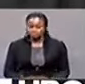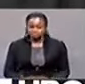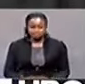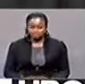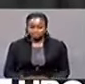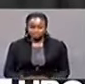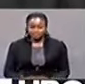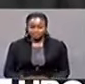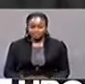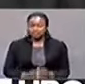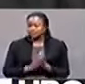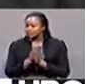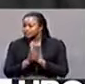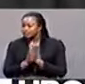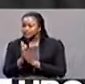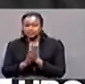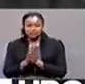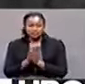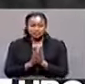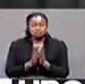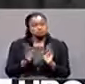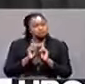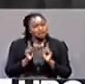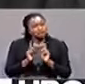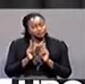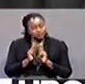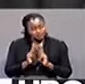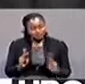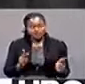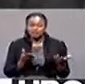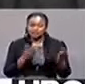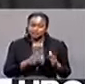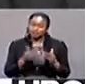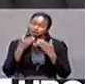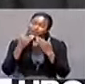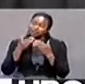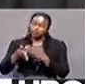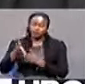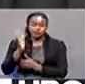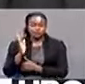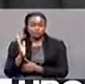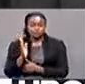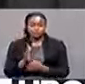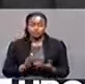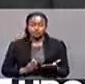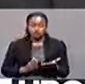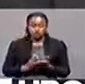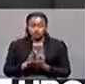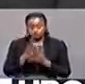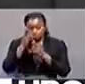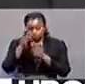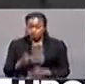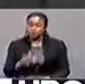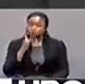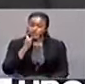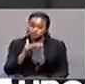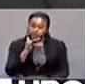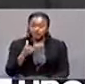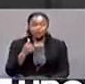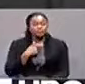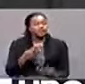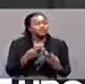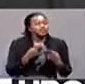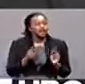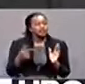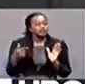despair to his death, and I thank God for that. Right, Honorable Speaker, I want to start from the point